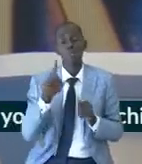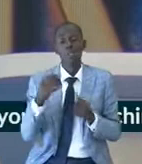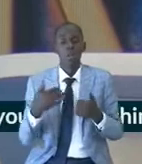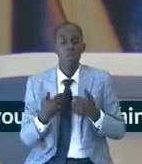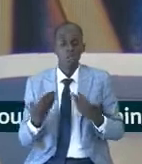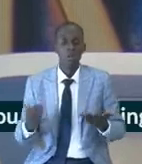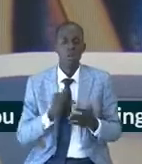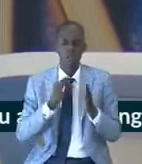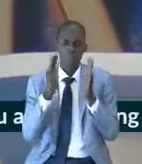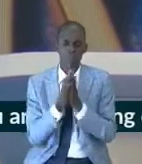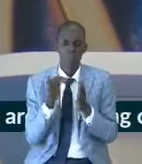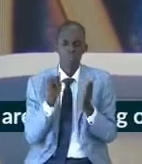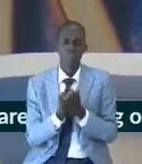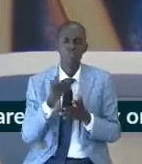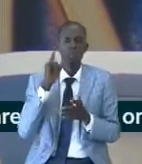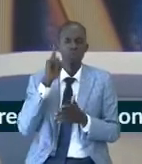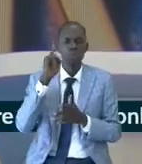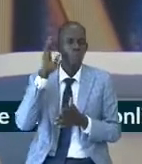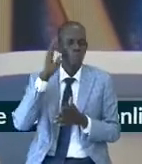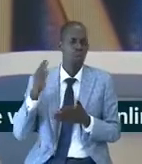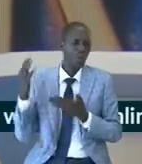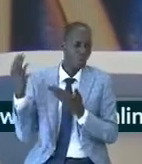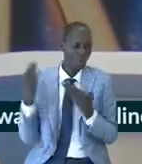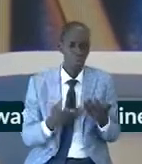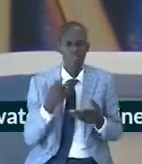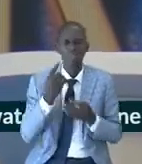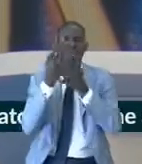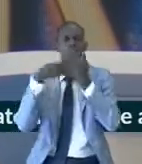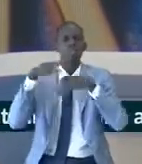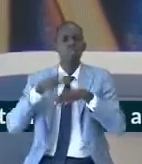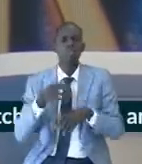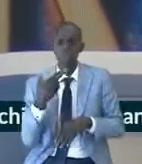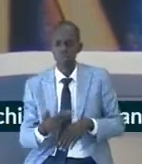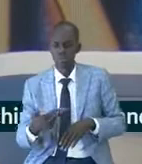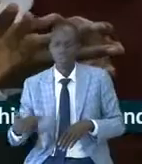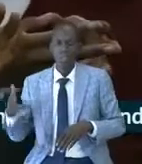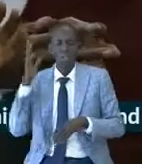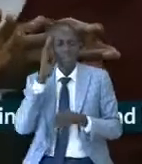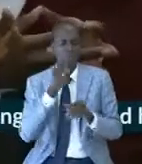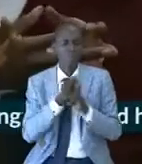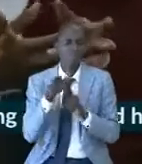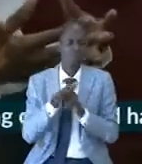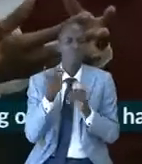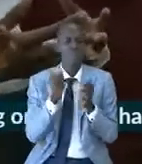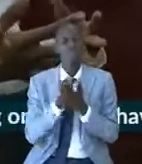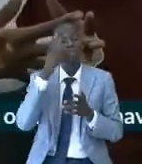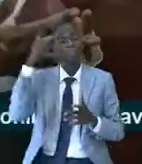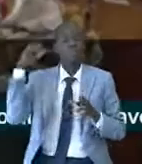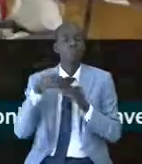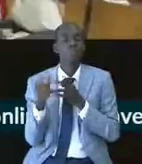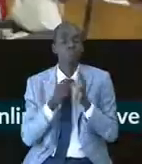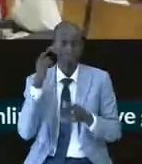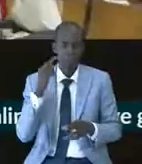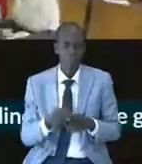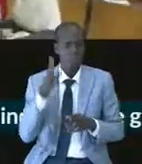pray you bring resources of heaven and fulfill that dream. And fulfill